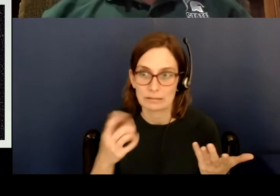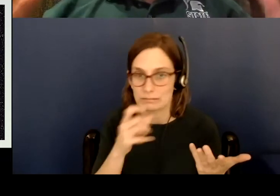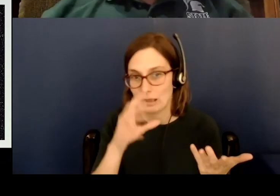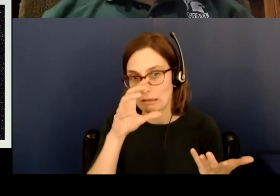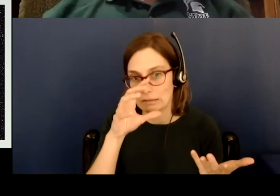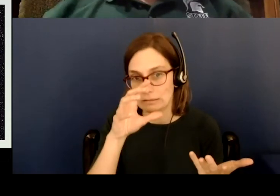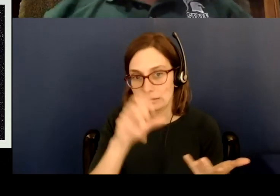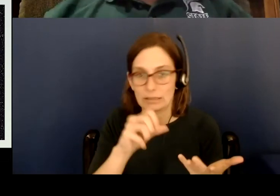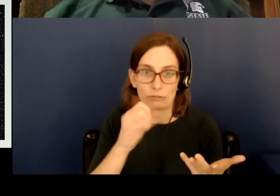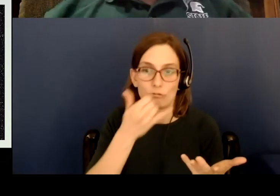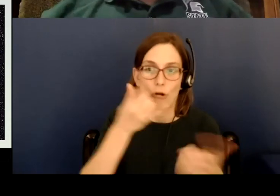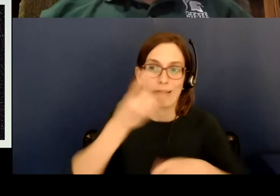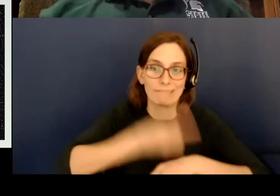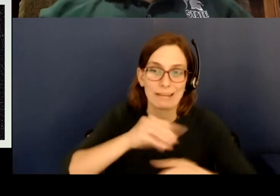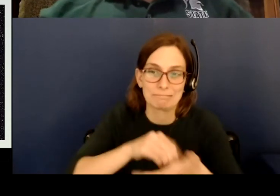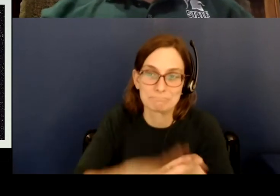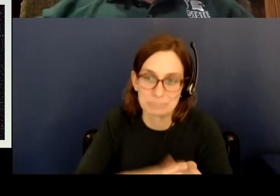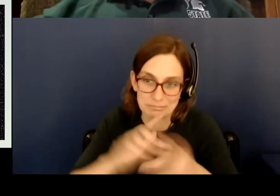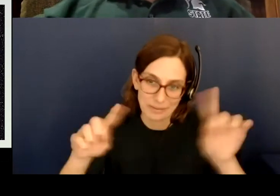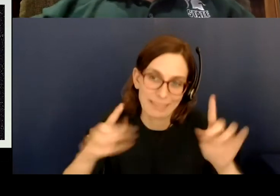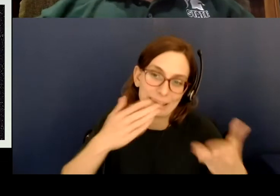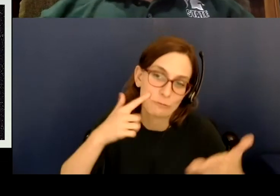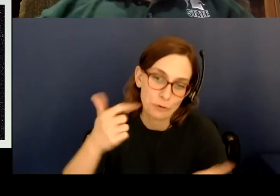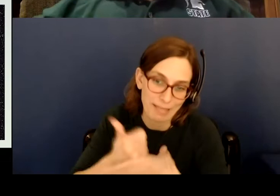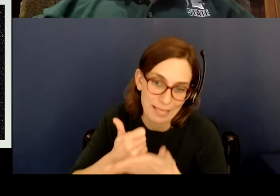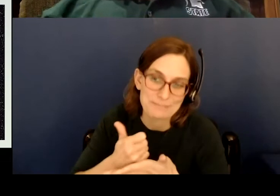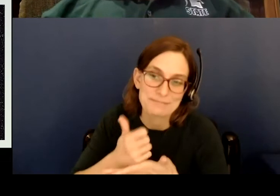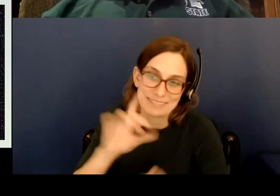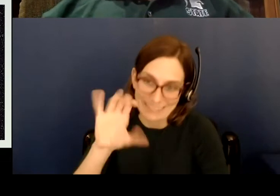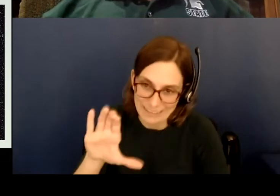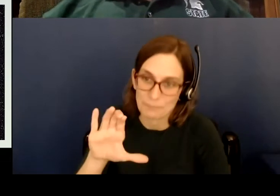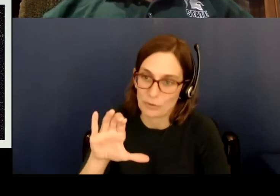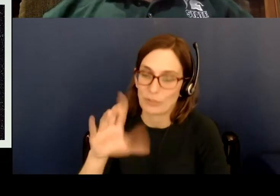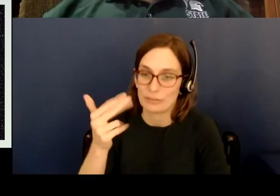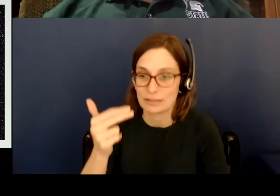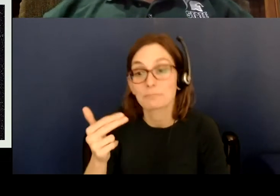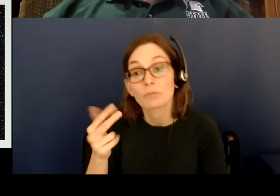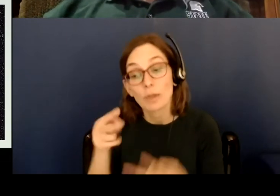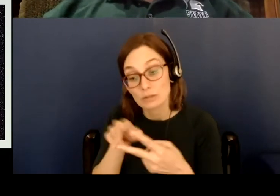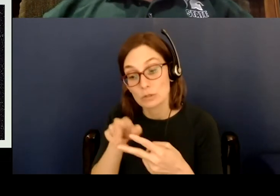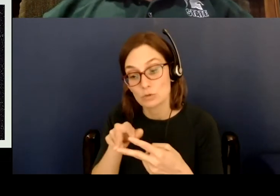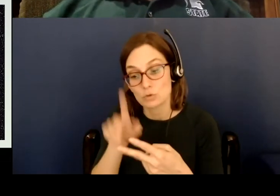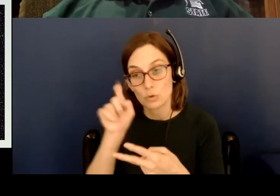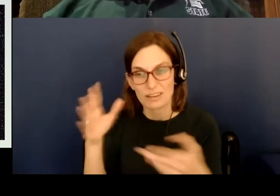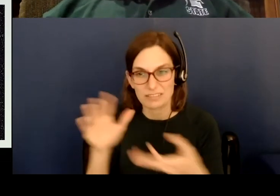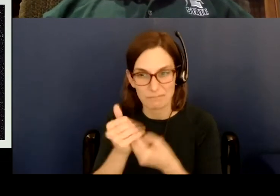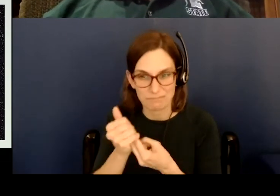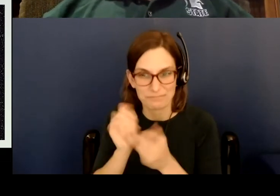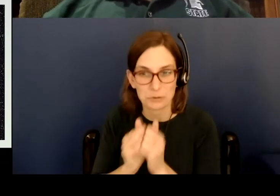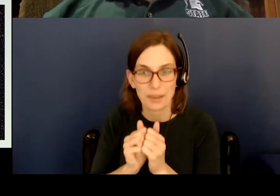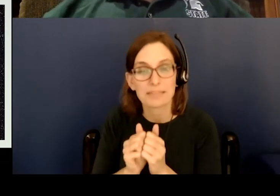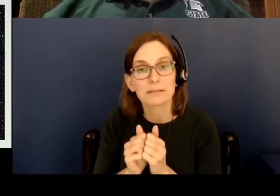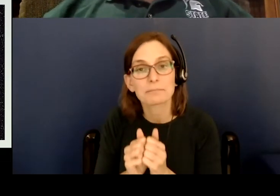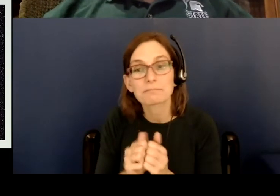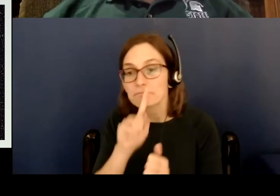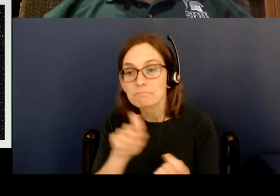January. Thank you for whoever pointed that out. Okay, I'm gonna lump these two questions together. Is there a